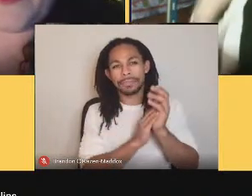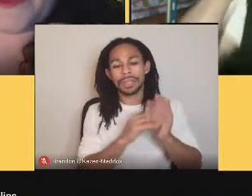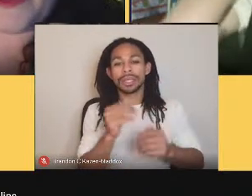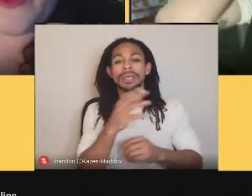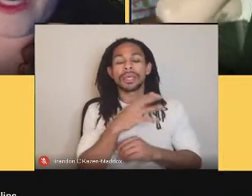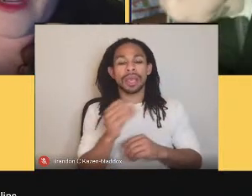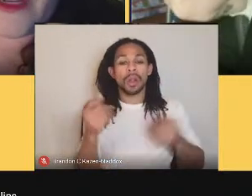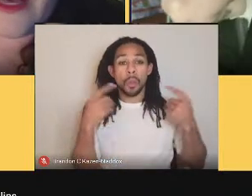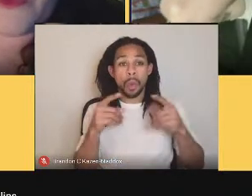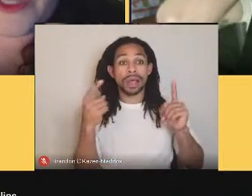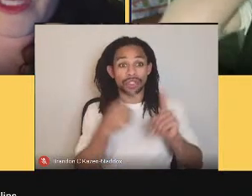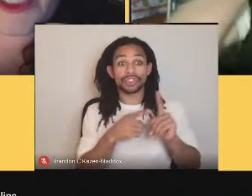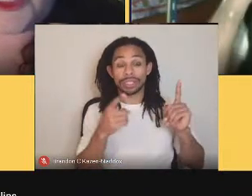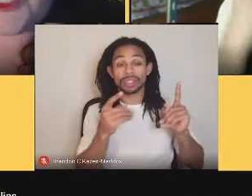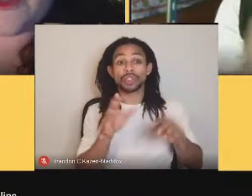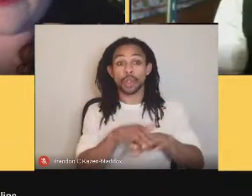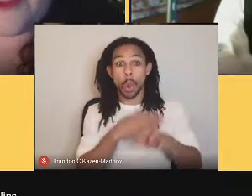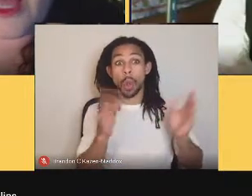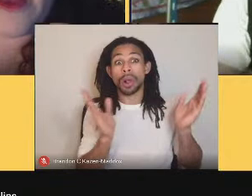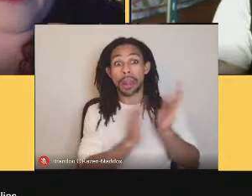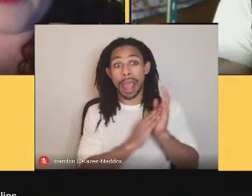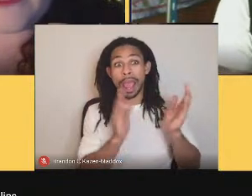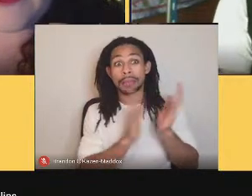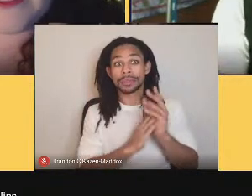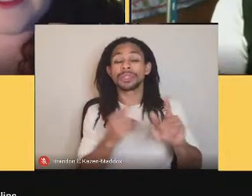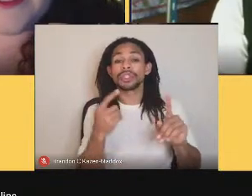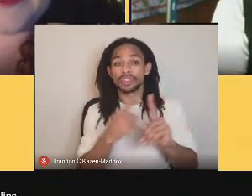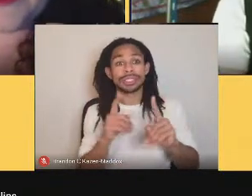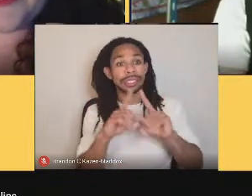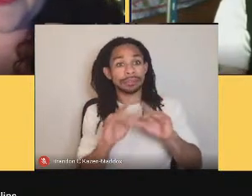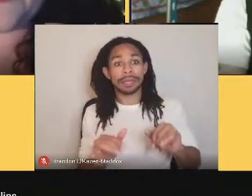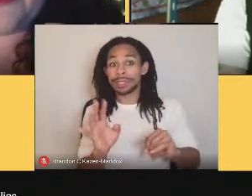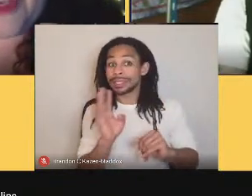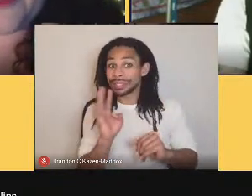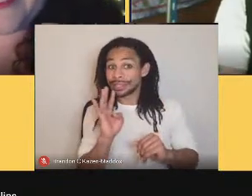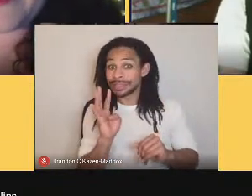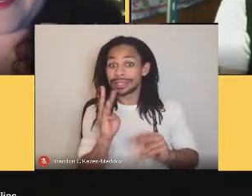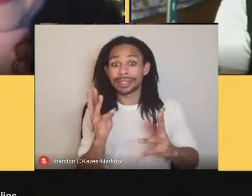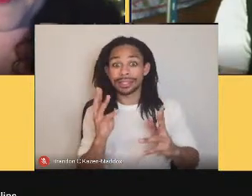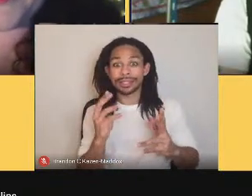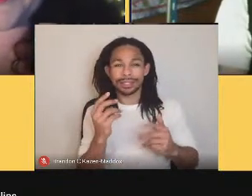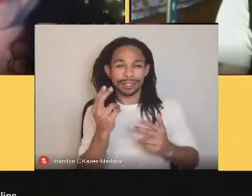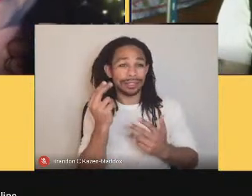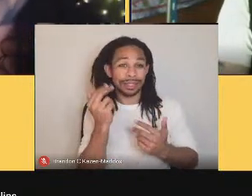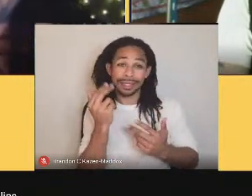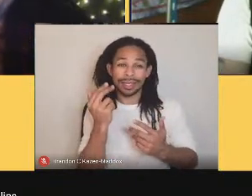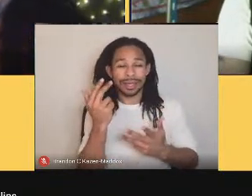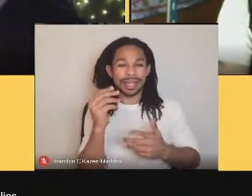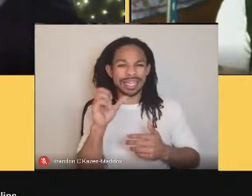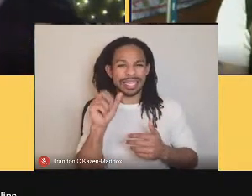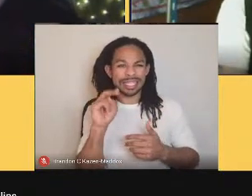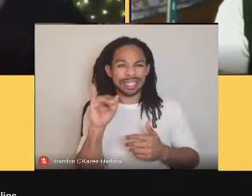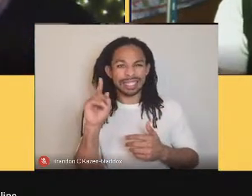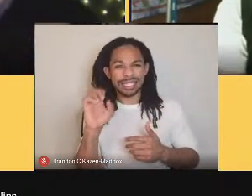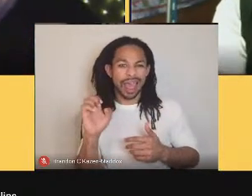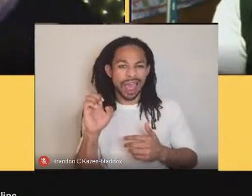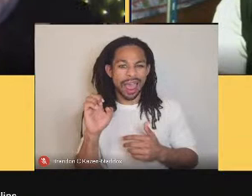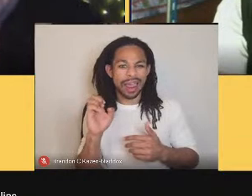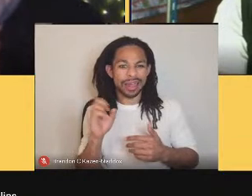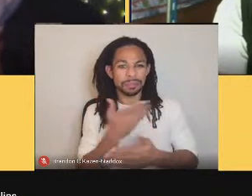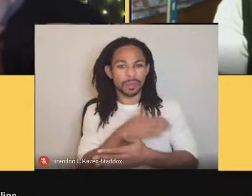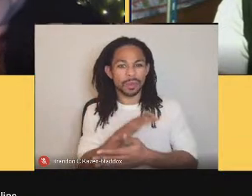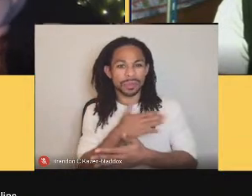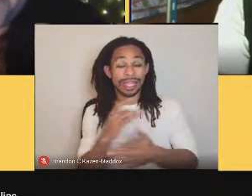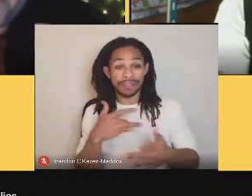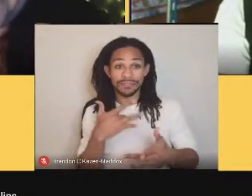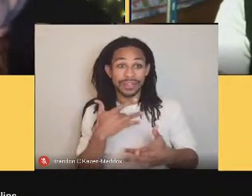clapping, we hear that really cheerful, upbeat, very snide tune. Because it feels so